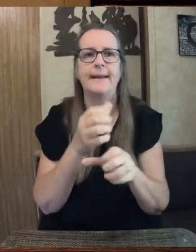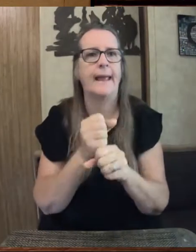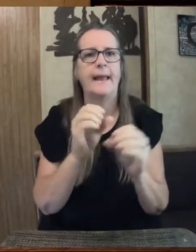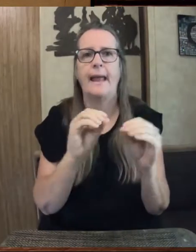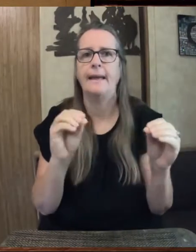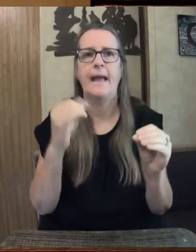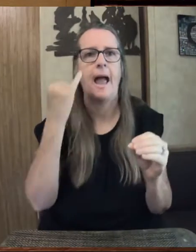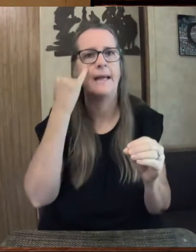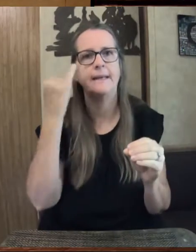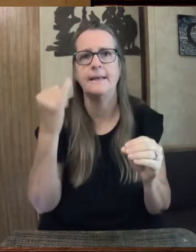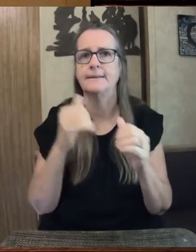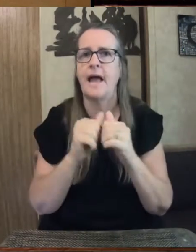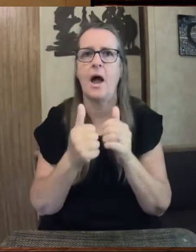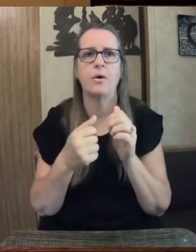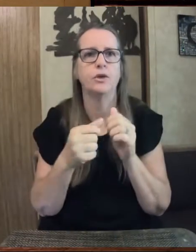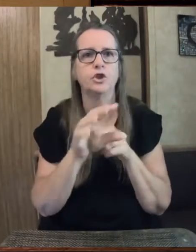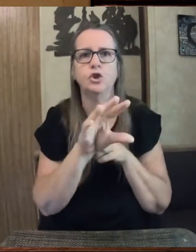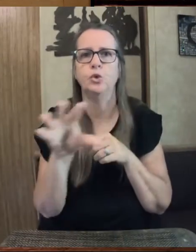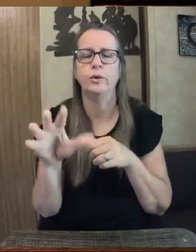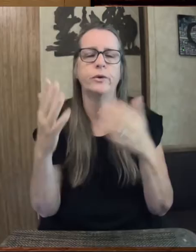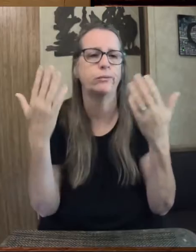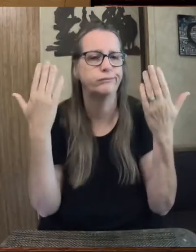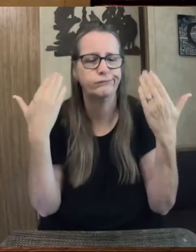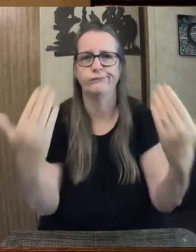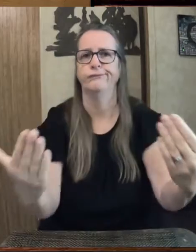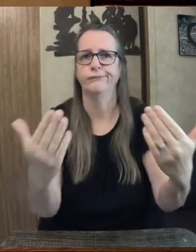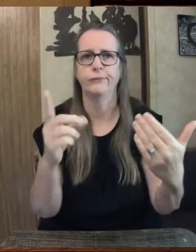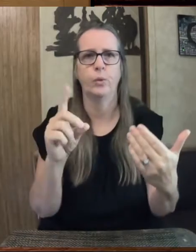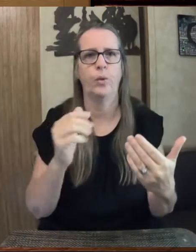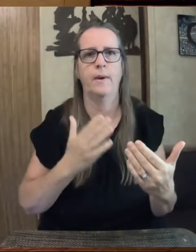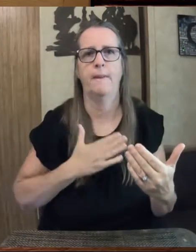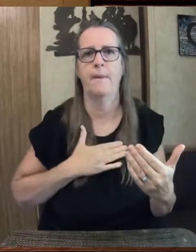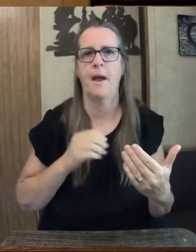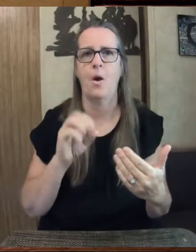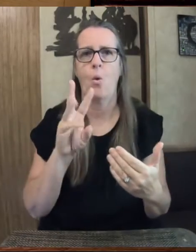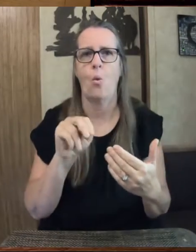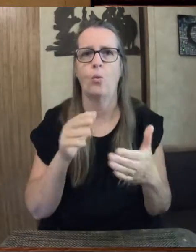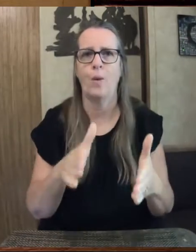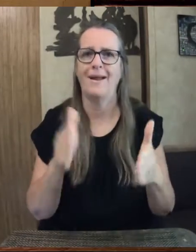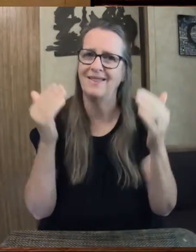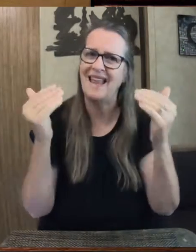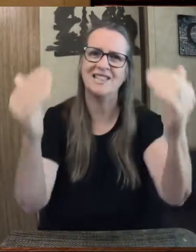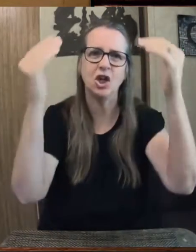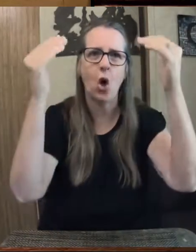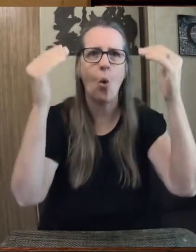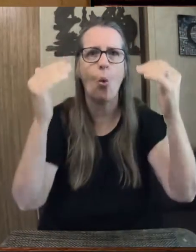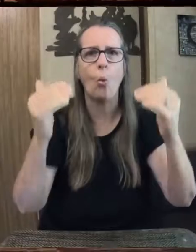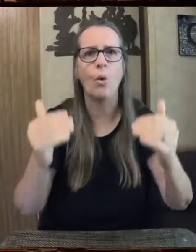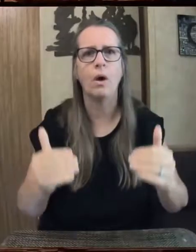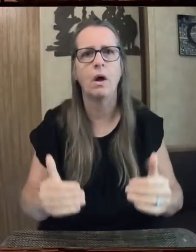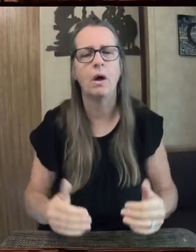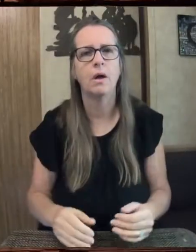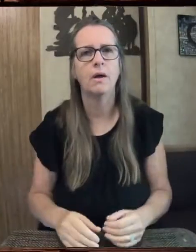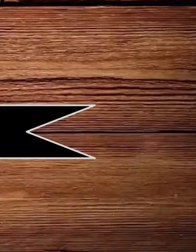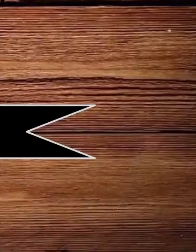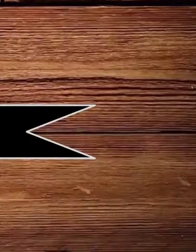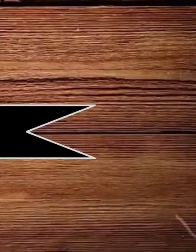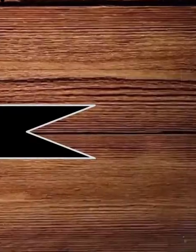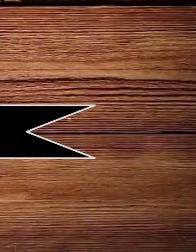any ideas on how to shoot it. So we're just going to do it our way. So let's go. Let's go.